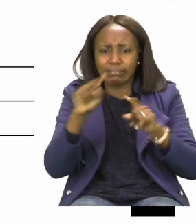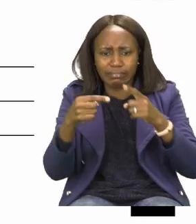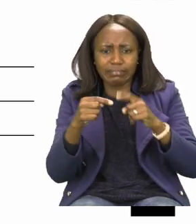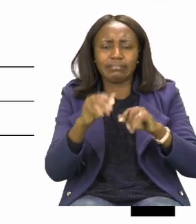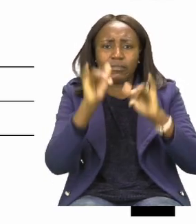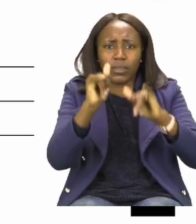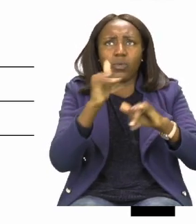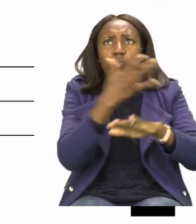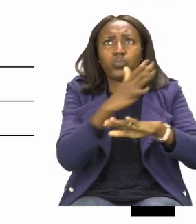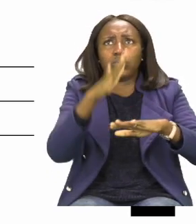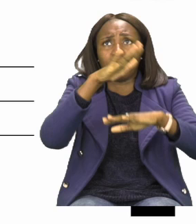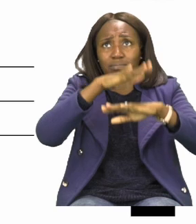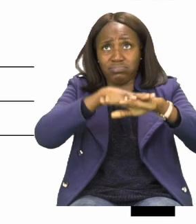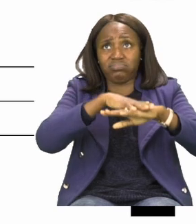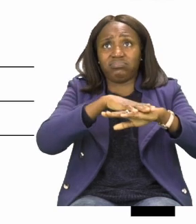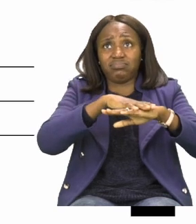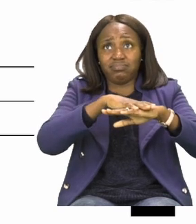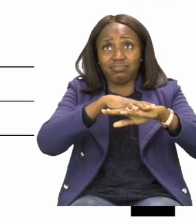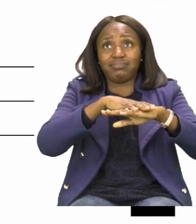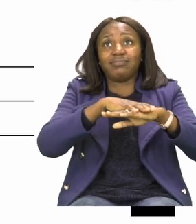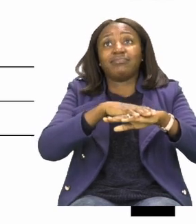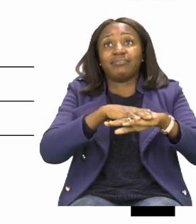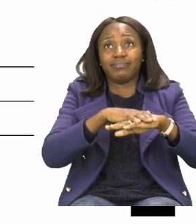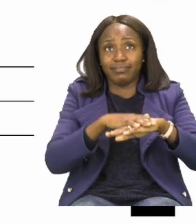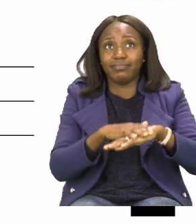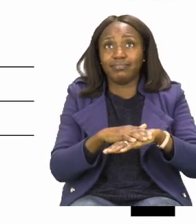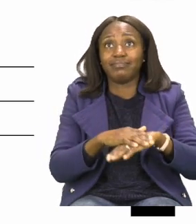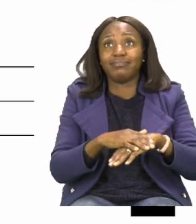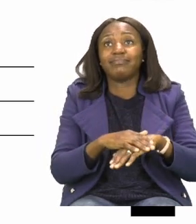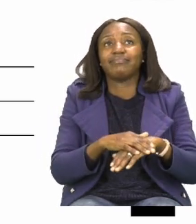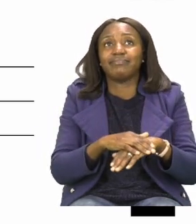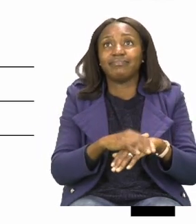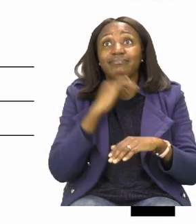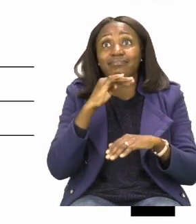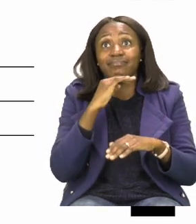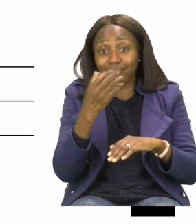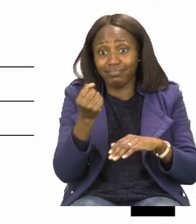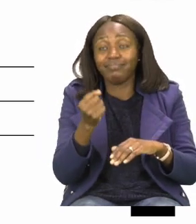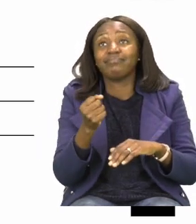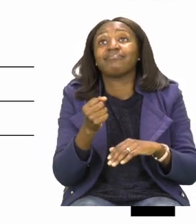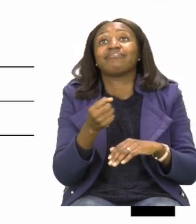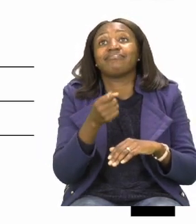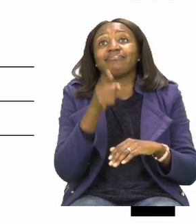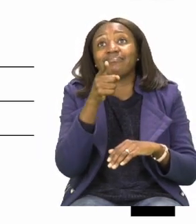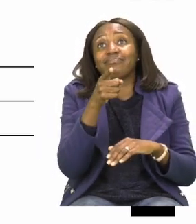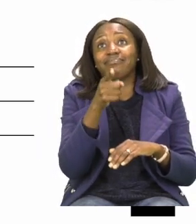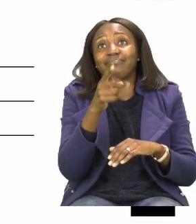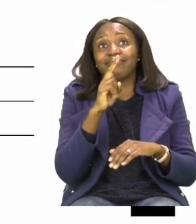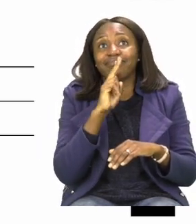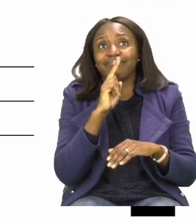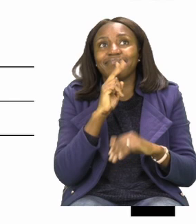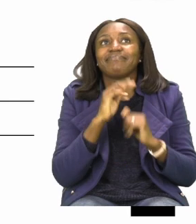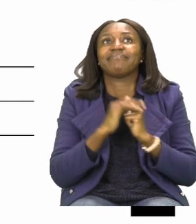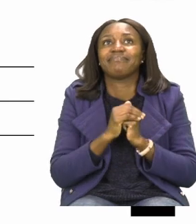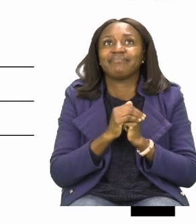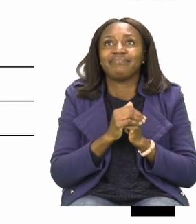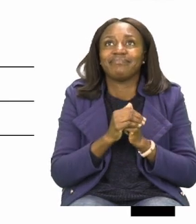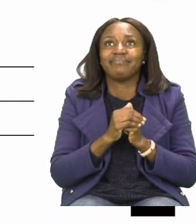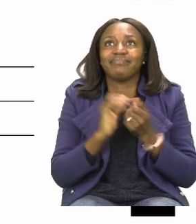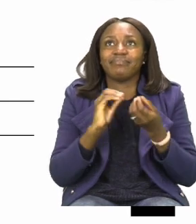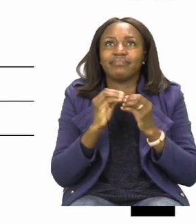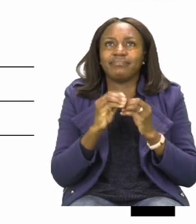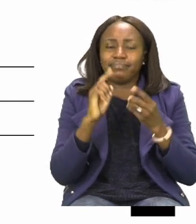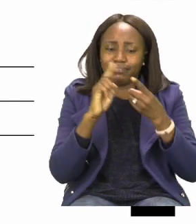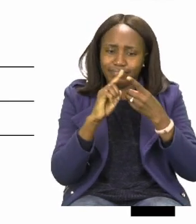I'm sure the answer is also in the passage. For number 1, you are going to write only